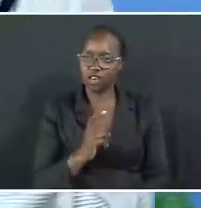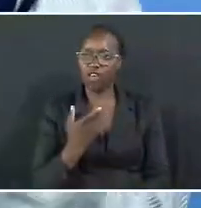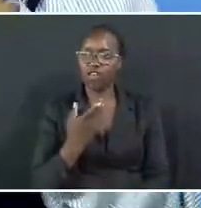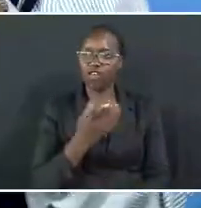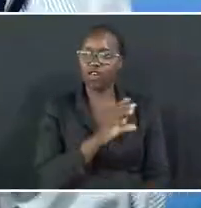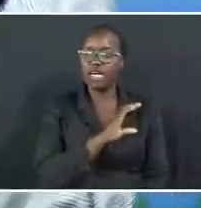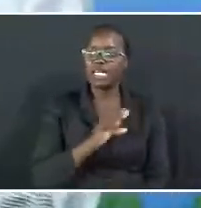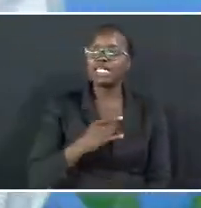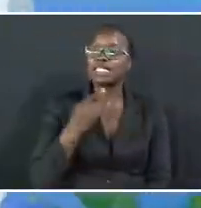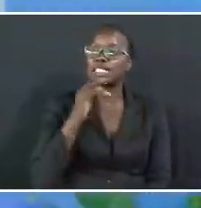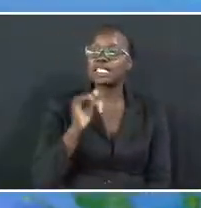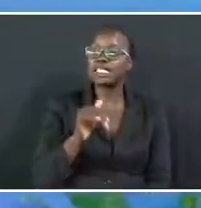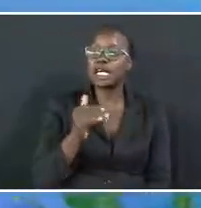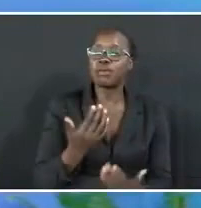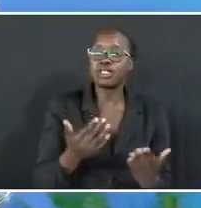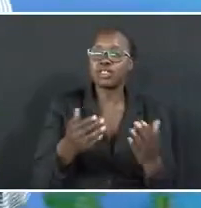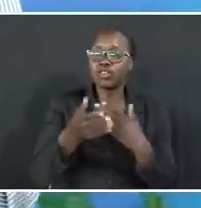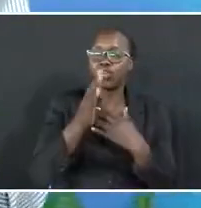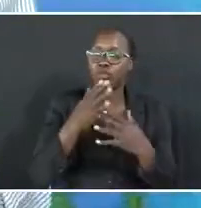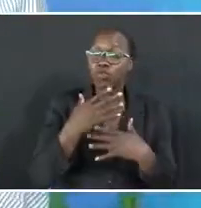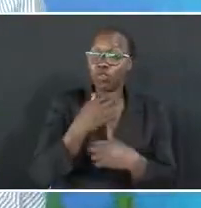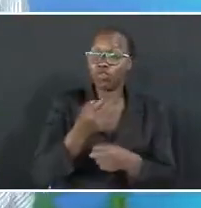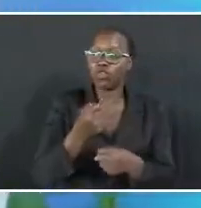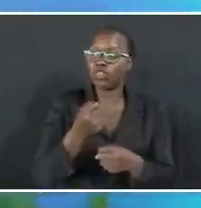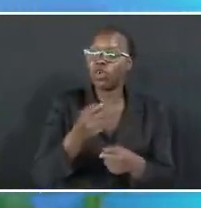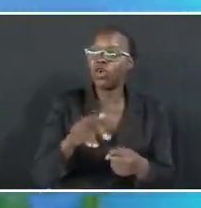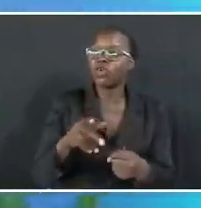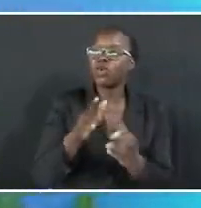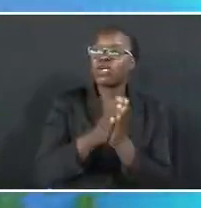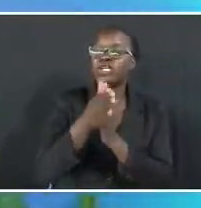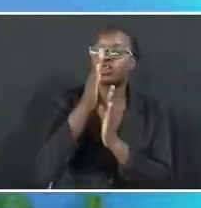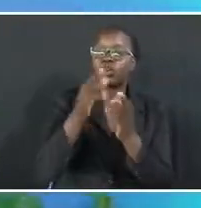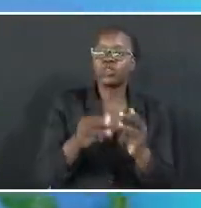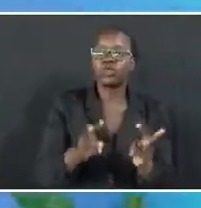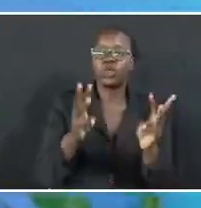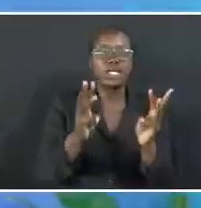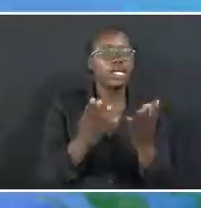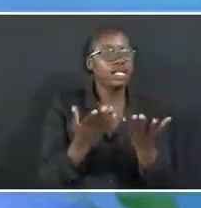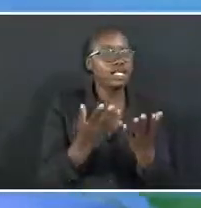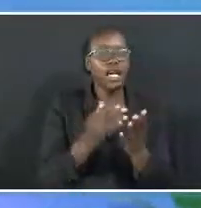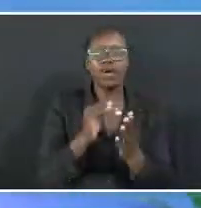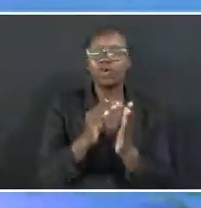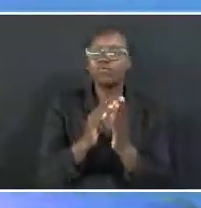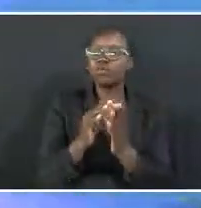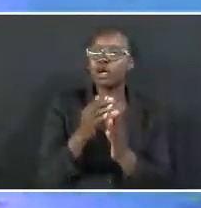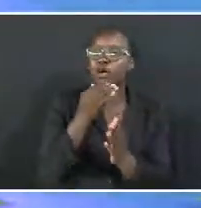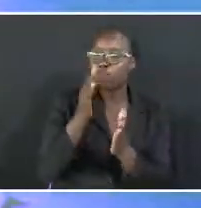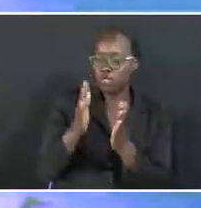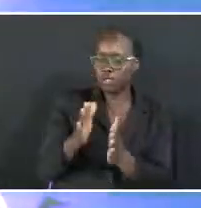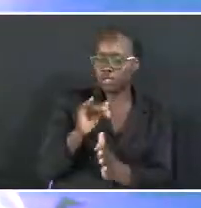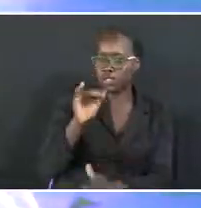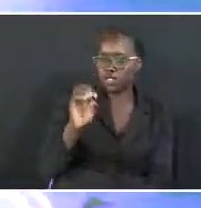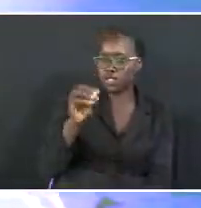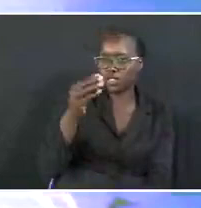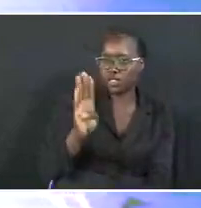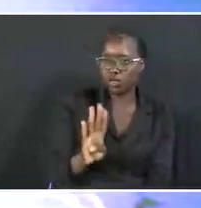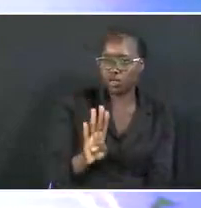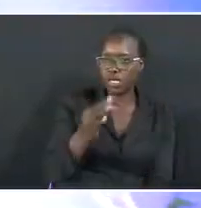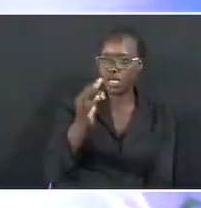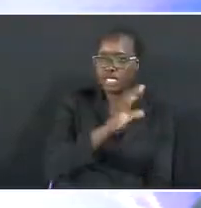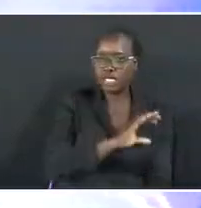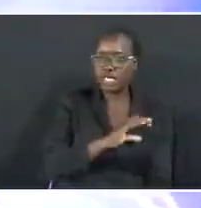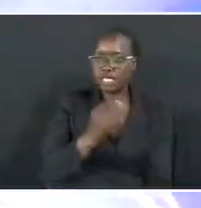God. Be confident enough to walk in God's way. Let us look at Job. I told you we're going to talk about